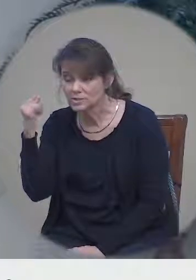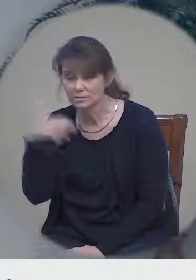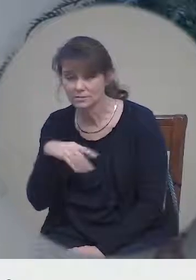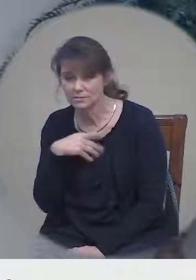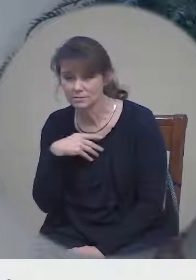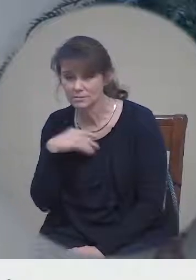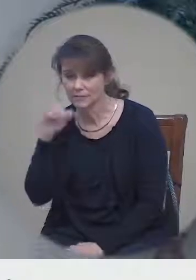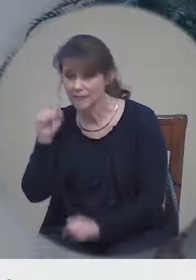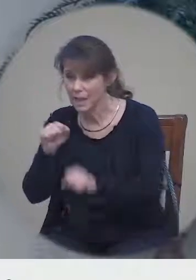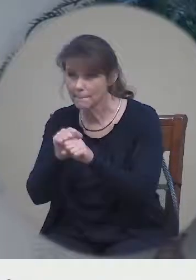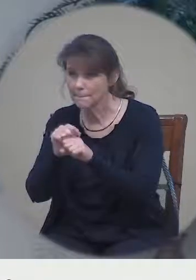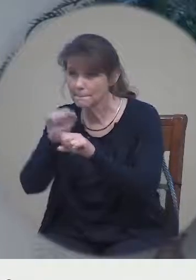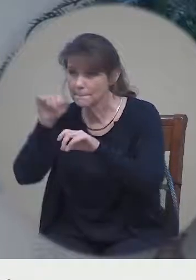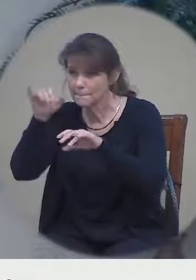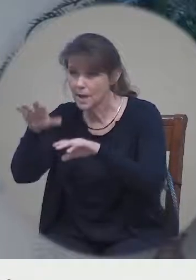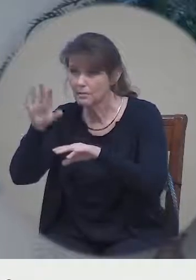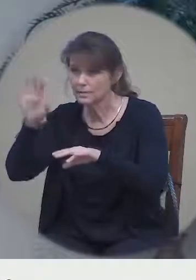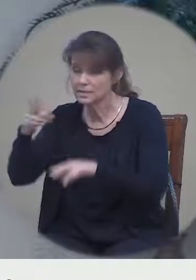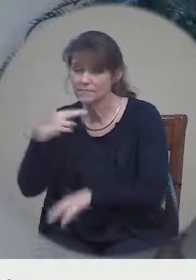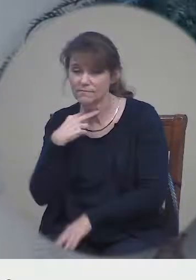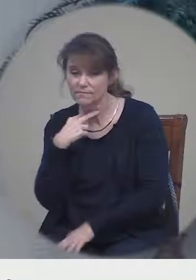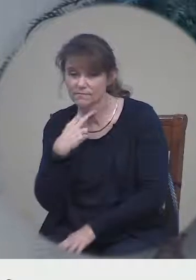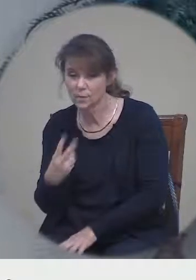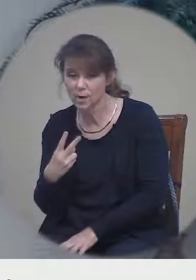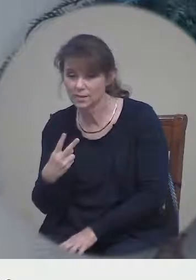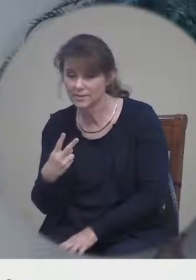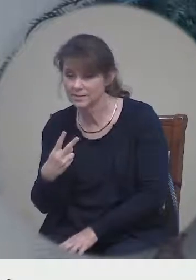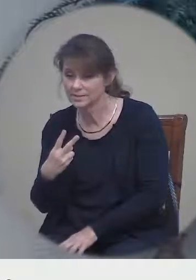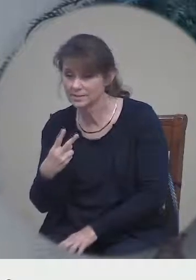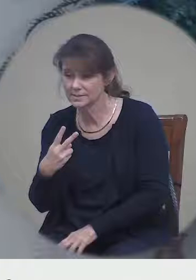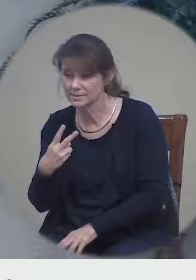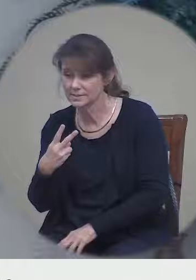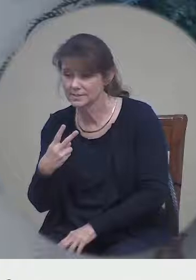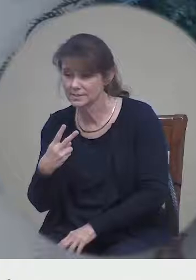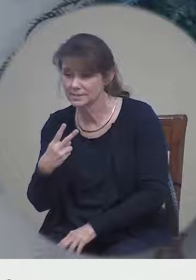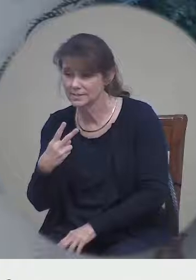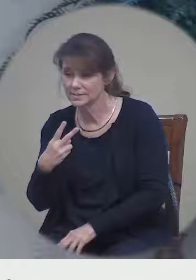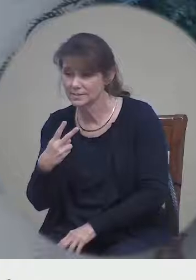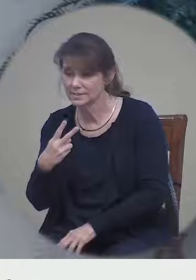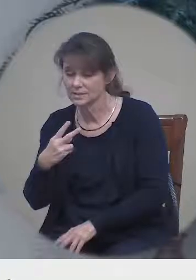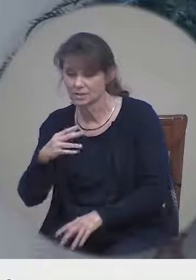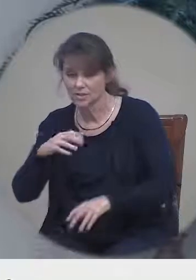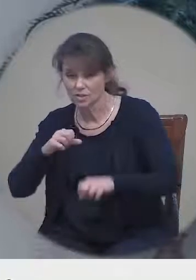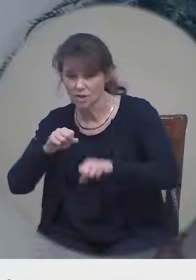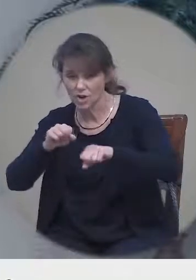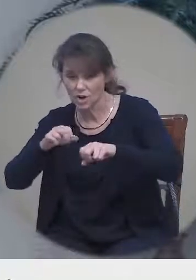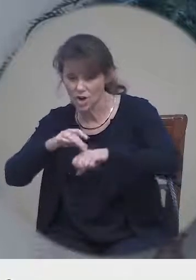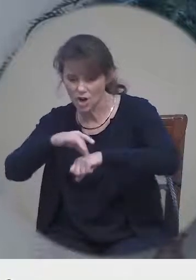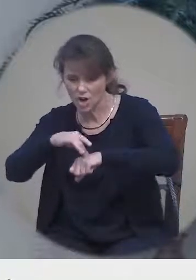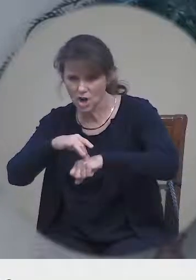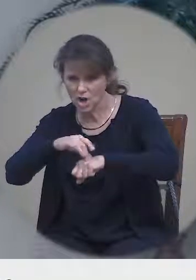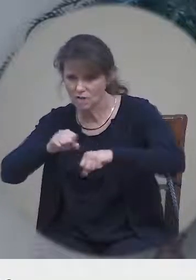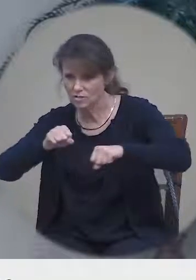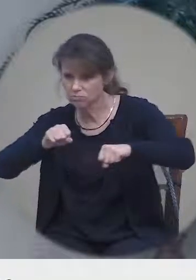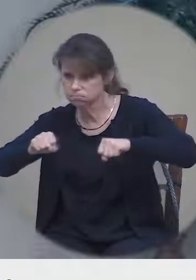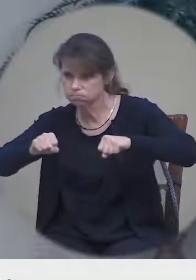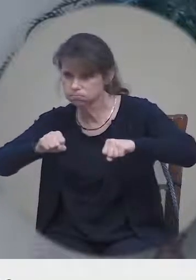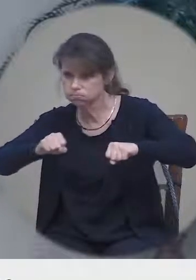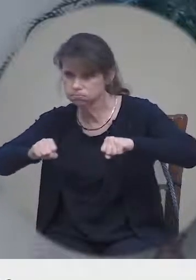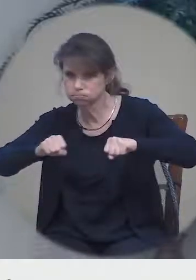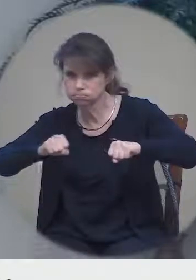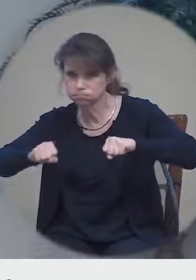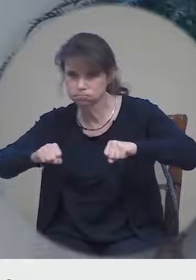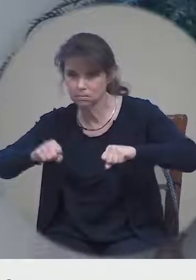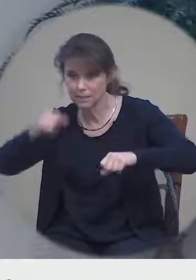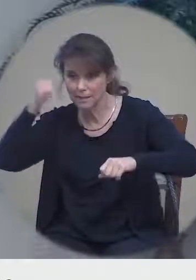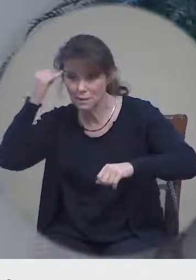that audience on that day in Exodus 19 at the foot of that mountain and to hear those thunderous claps